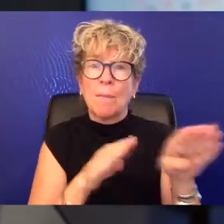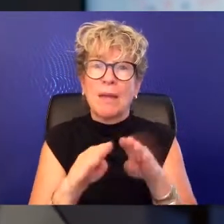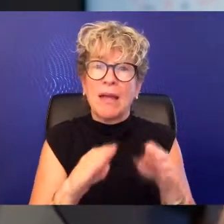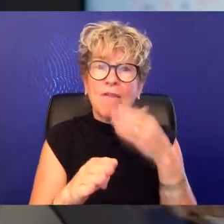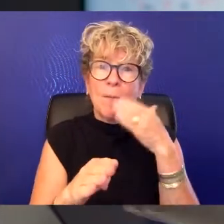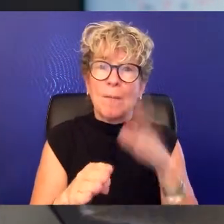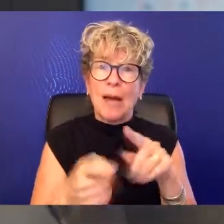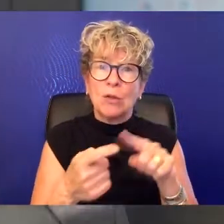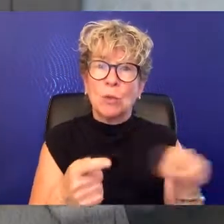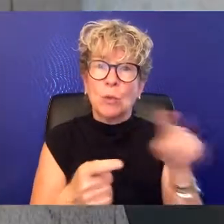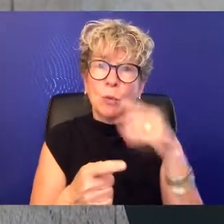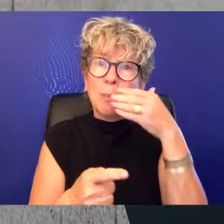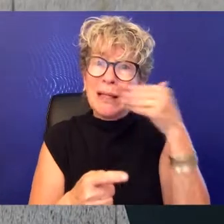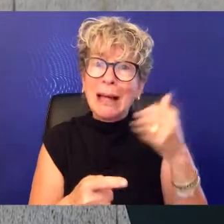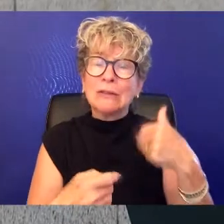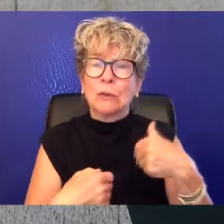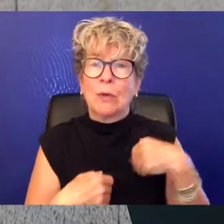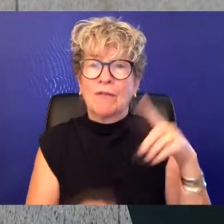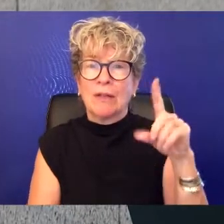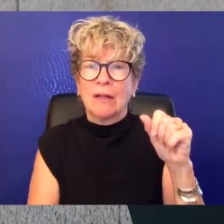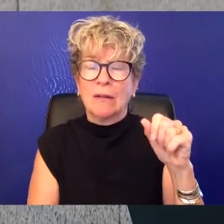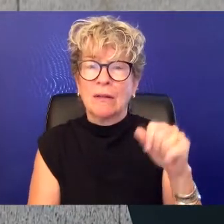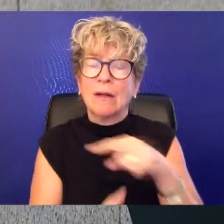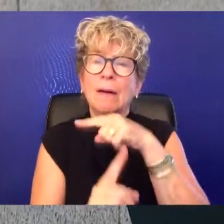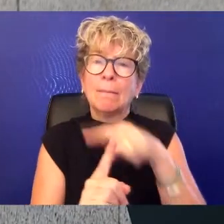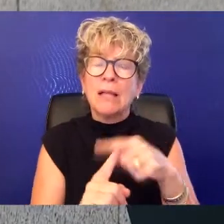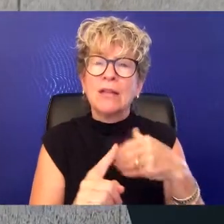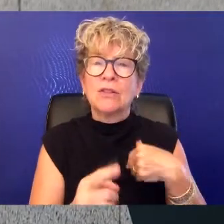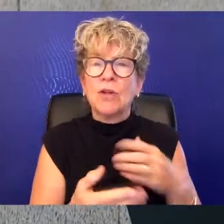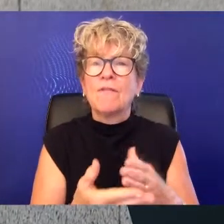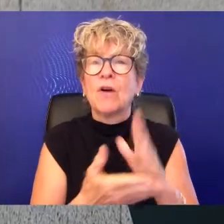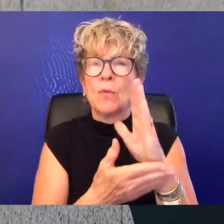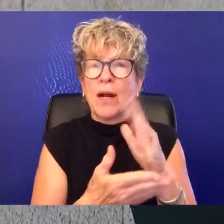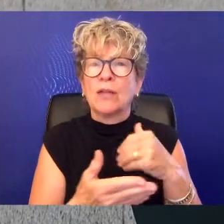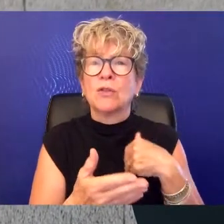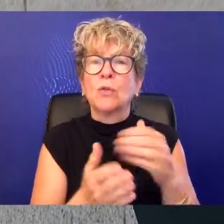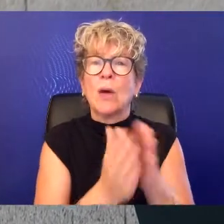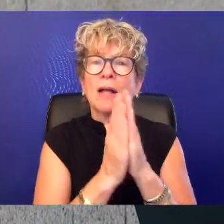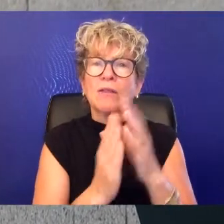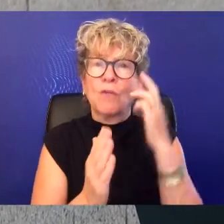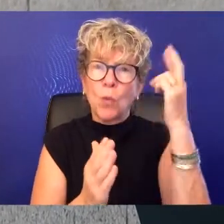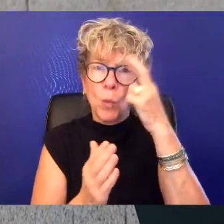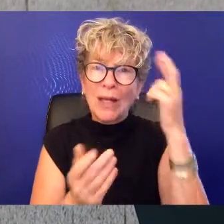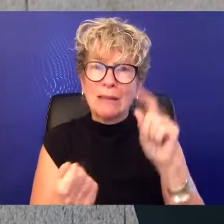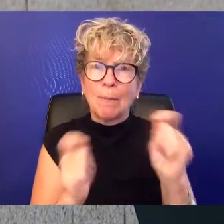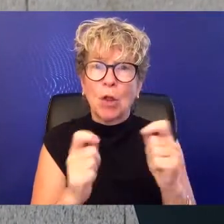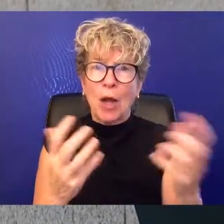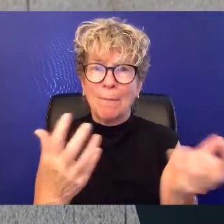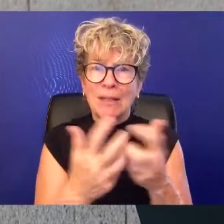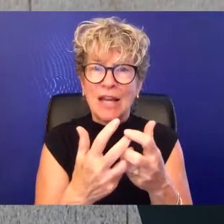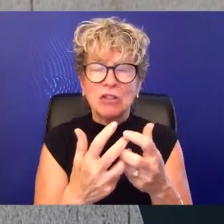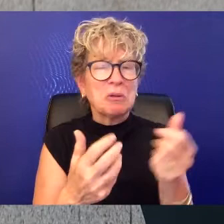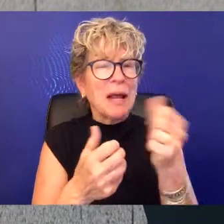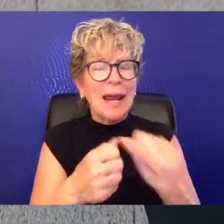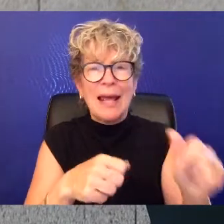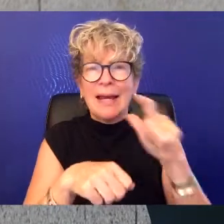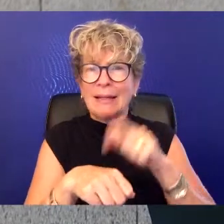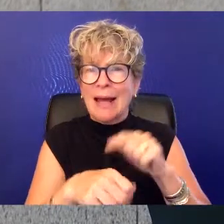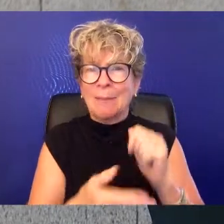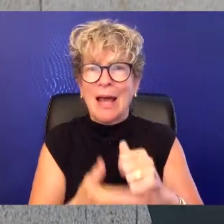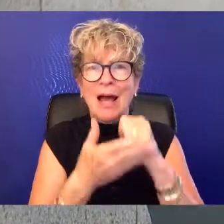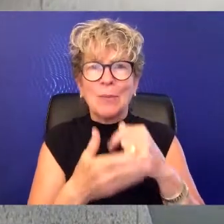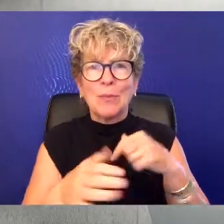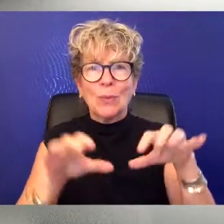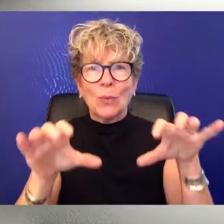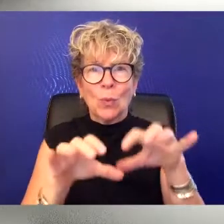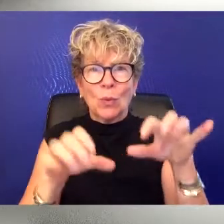poorly because you have a disability. You also have the right to request reasonable accommodations at any time to help you perform